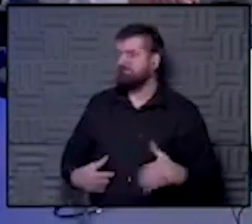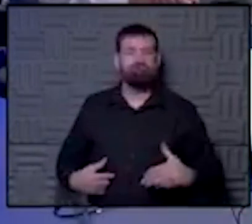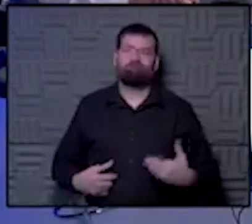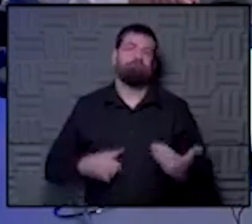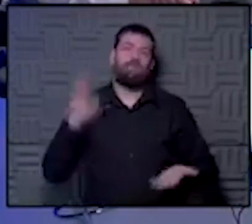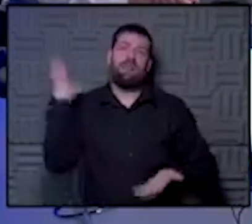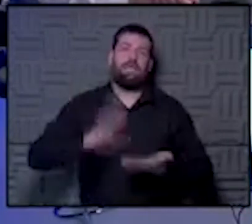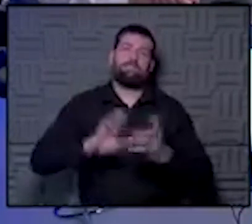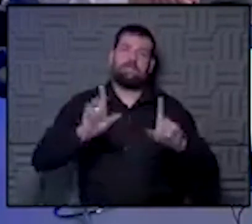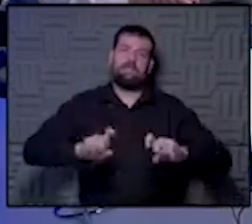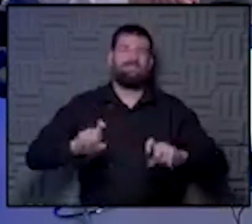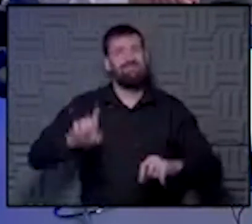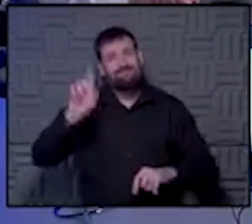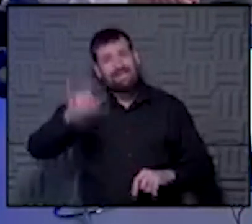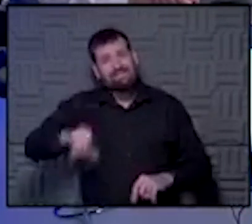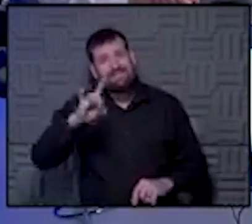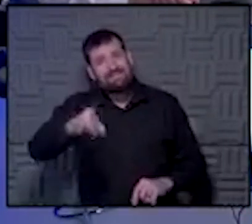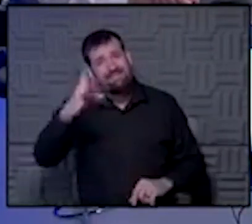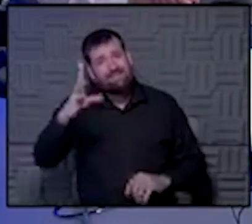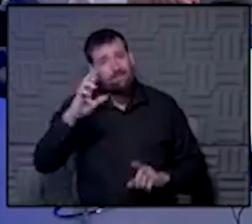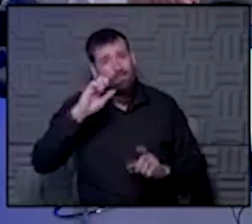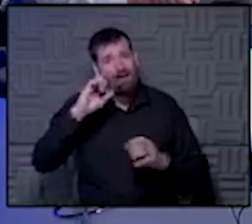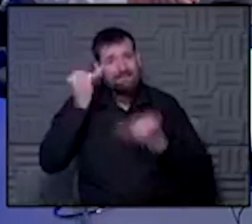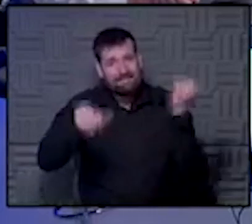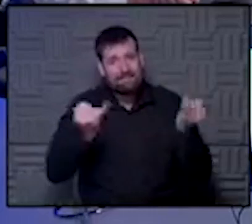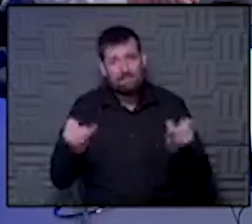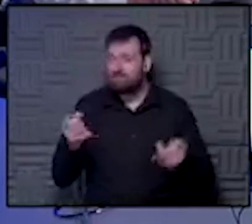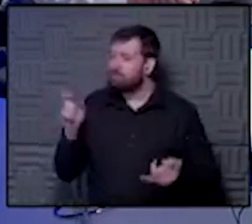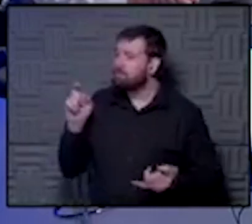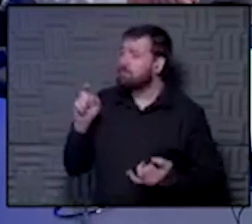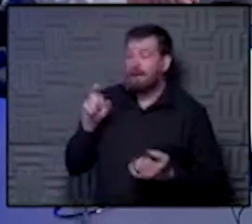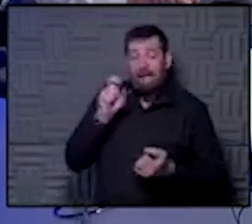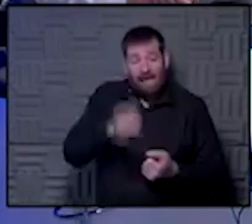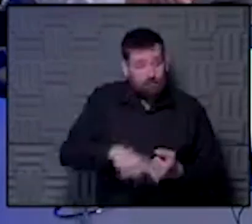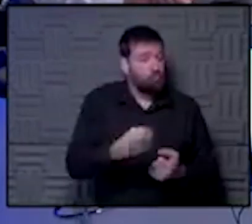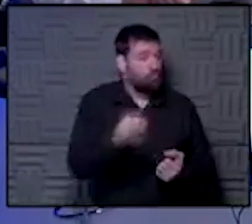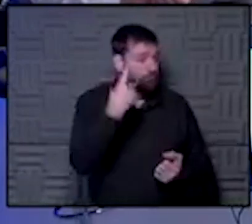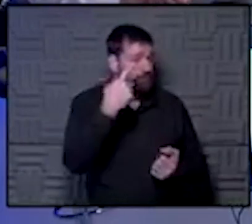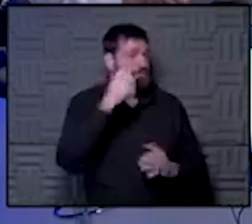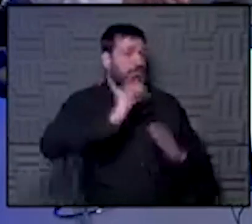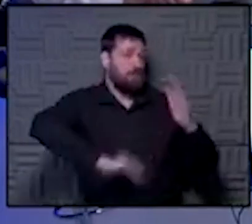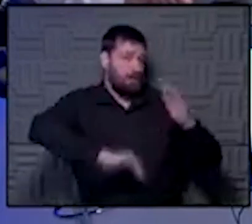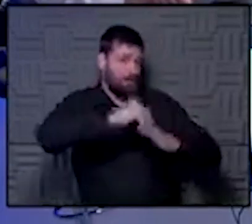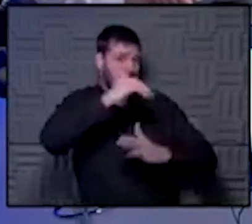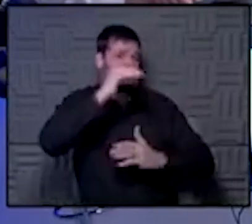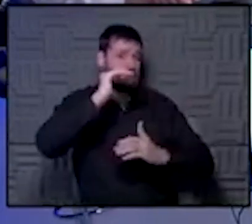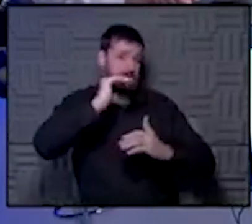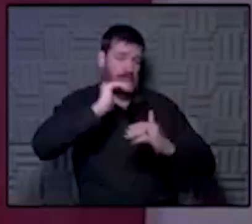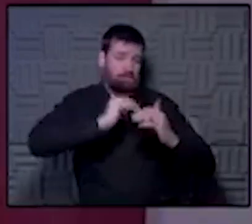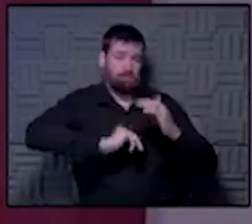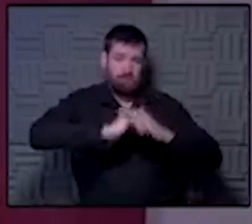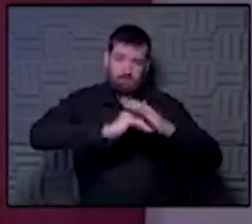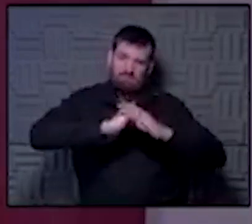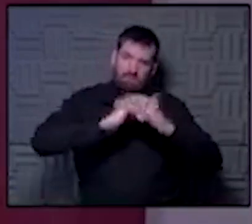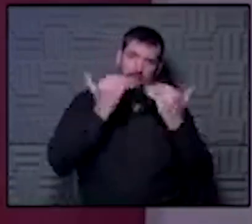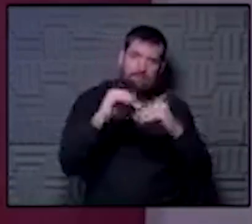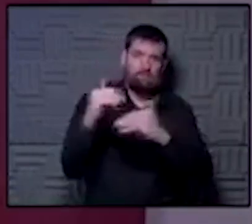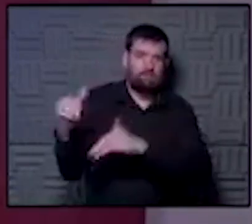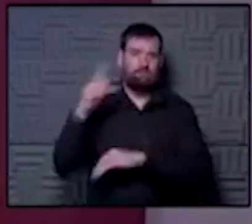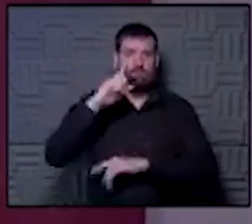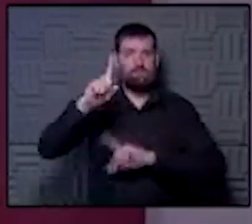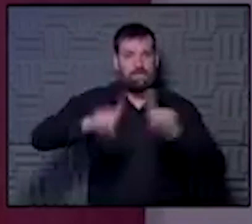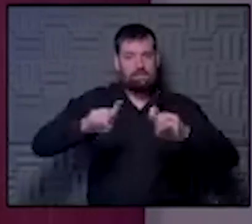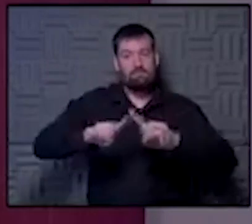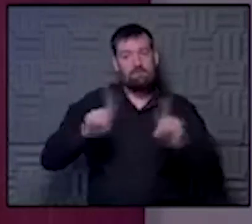often. Yeah. Well, that's just a terrible idea. Yeah. And I think we have to understand that there are capacity limitations to the tests that are available, but we're